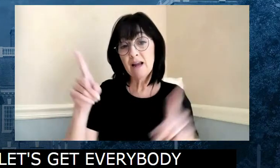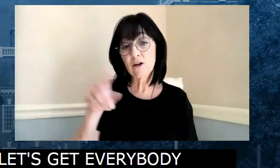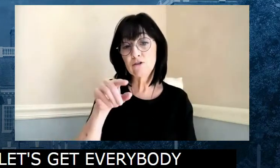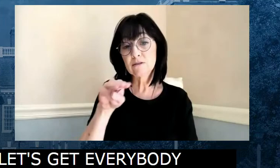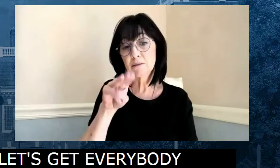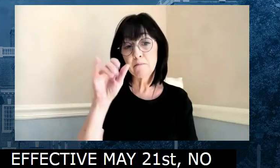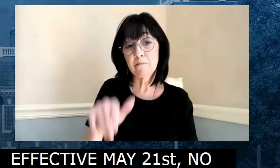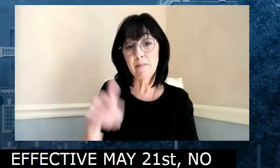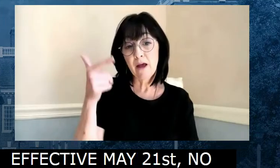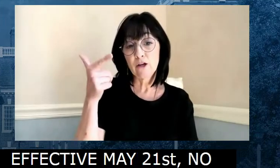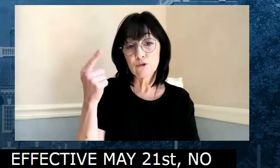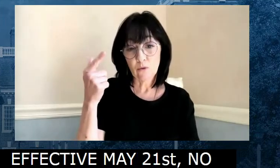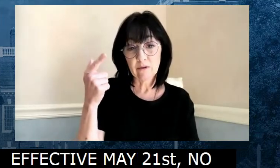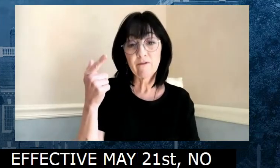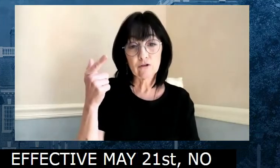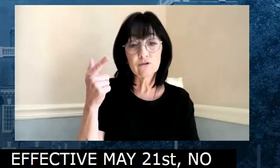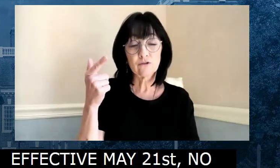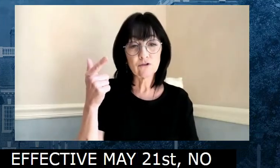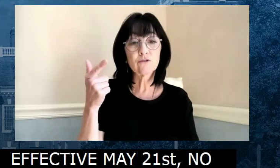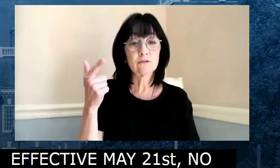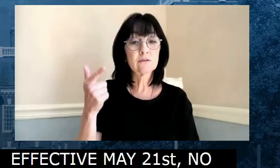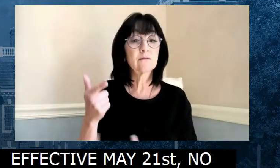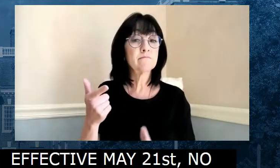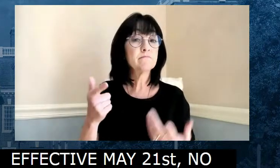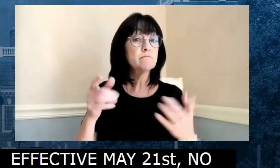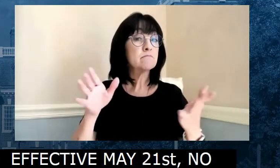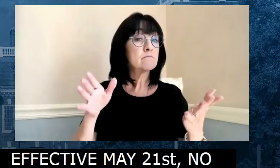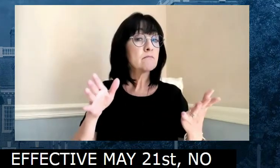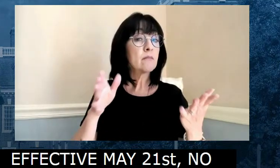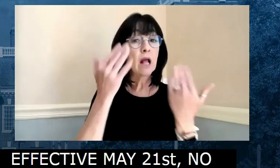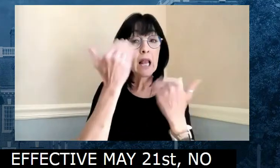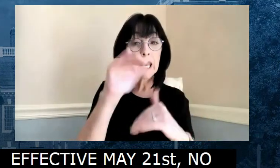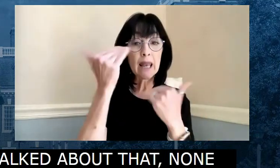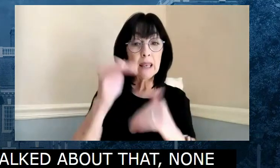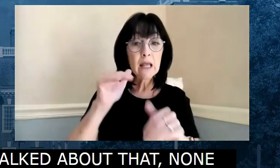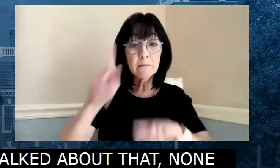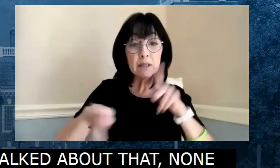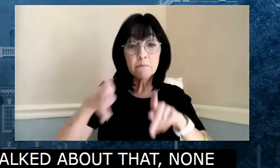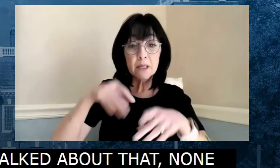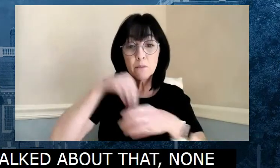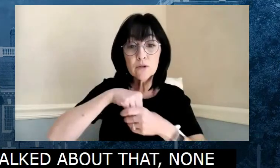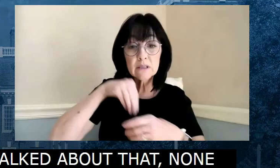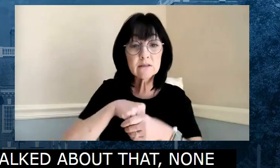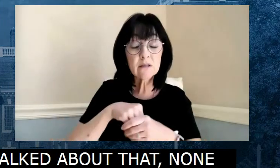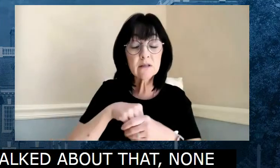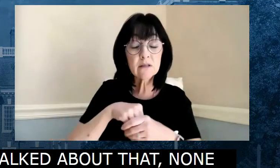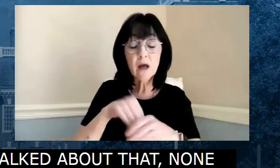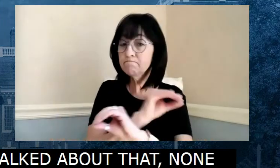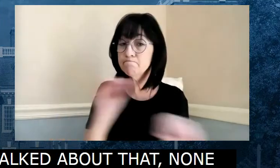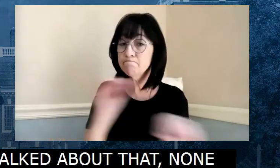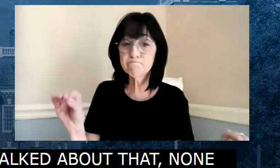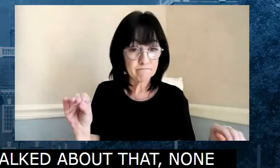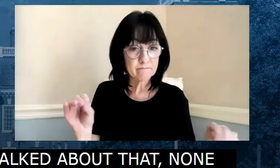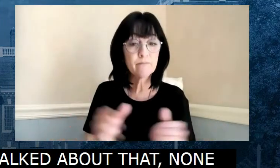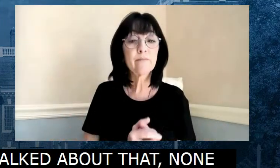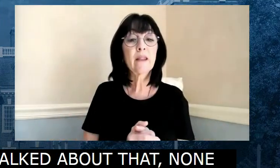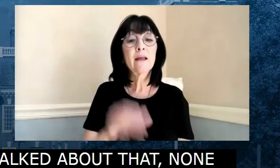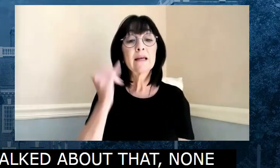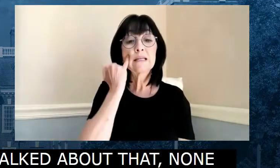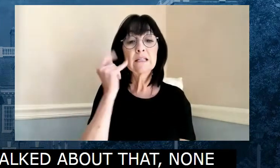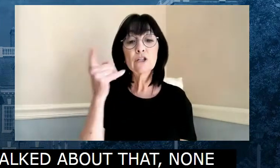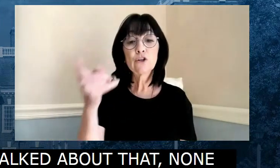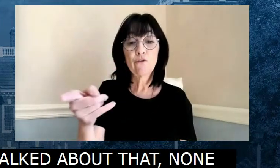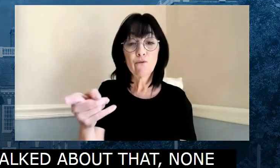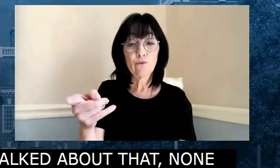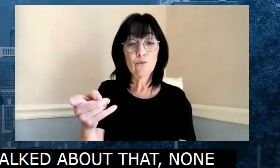indoors. We've talked about that. Well, none of this is really new. Wear a mask if you're not fully vaccinated.